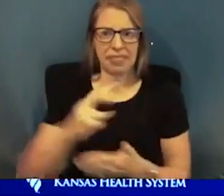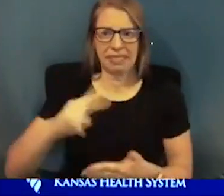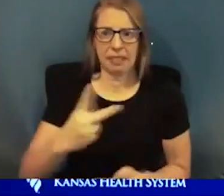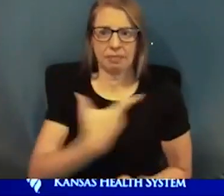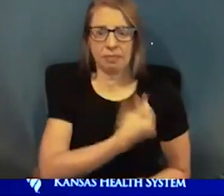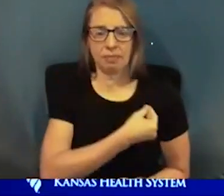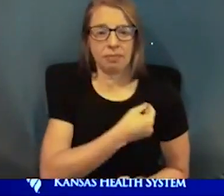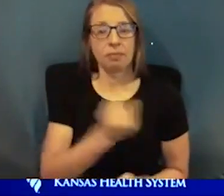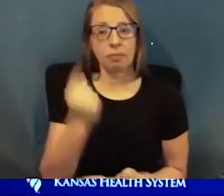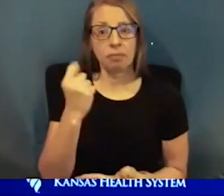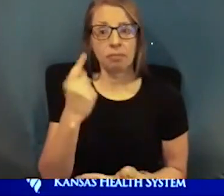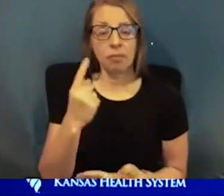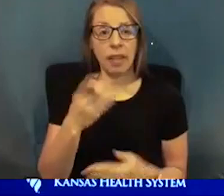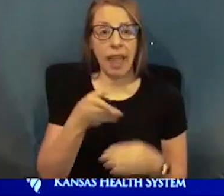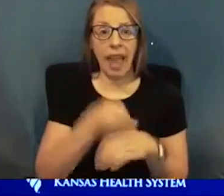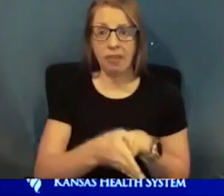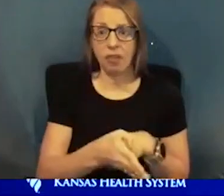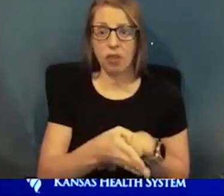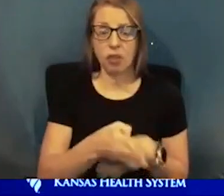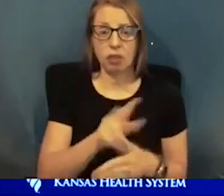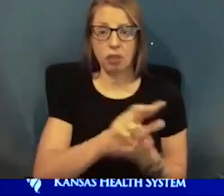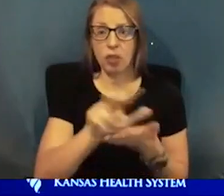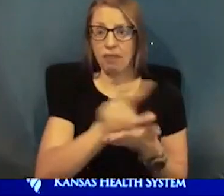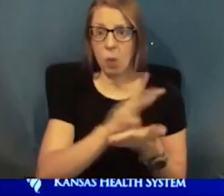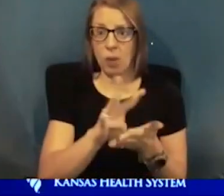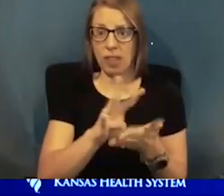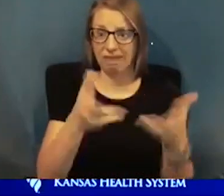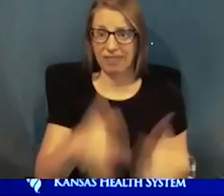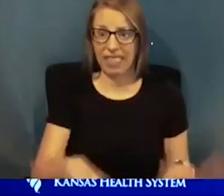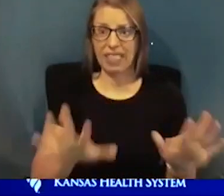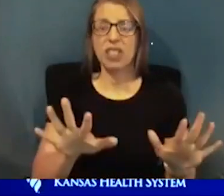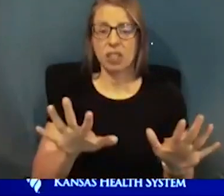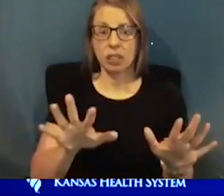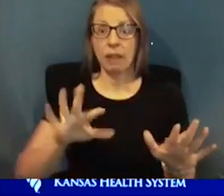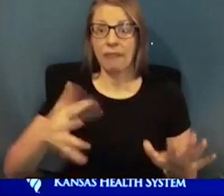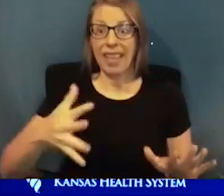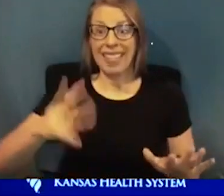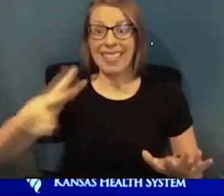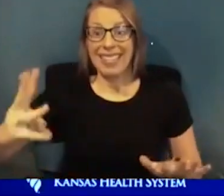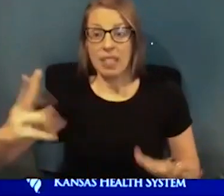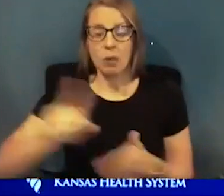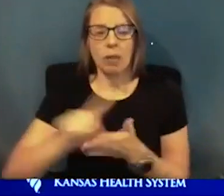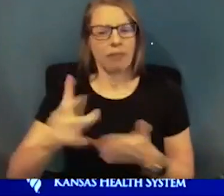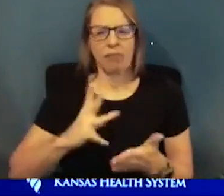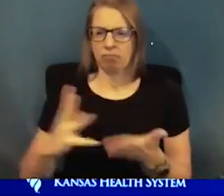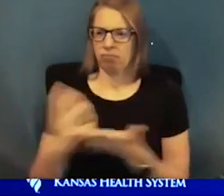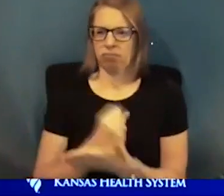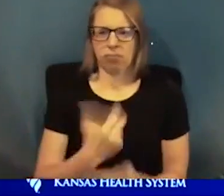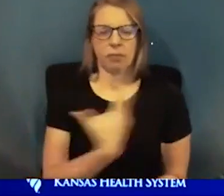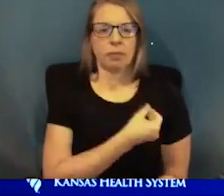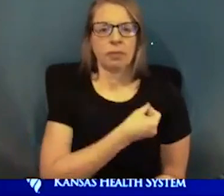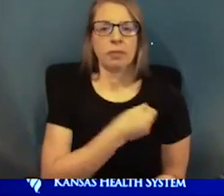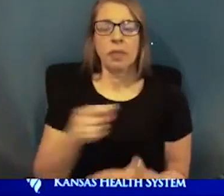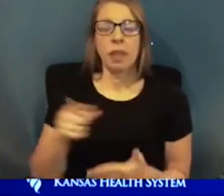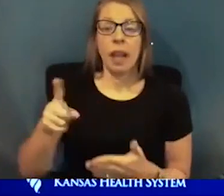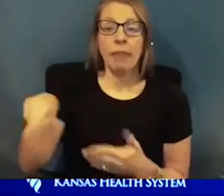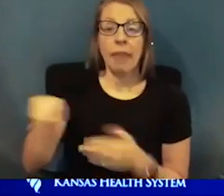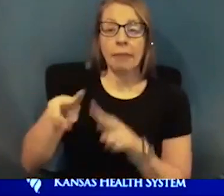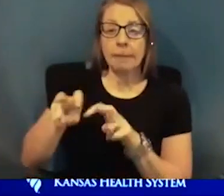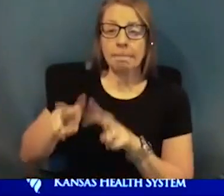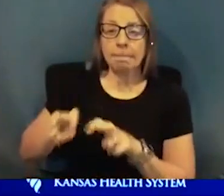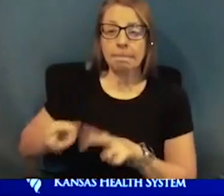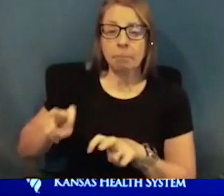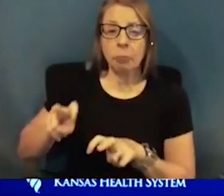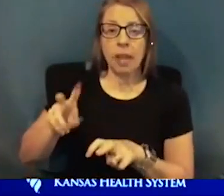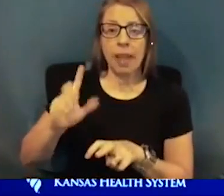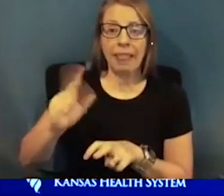those initial 3 or 4 weeks. And in fact, some people have surmised, and they looked at further studies looking at later dosing of that